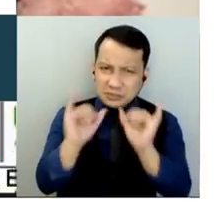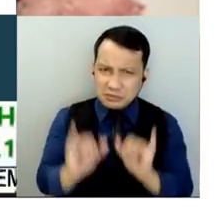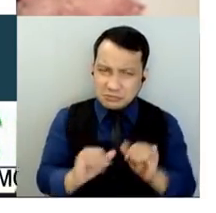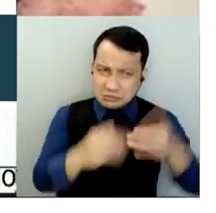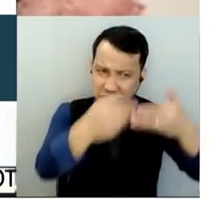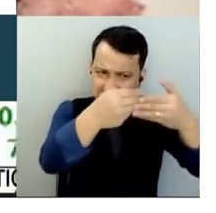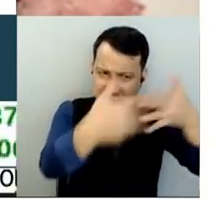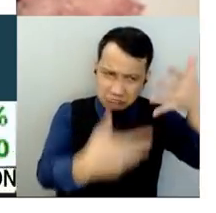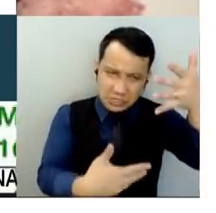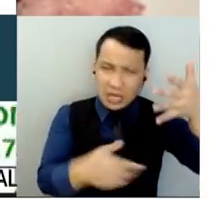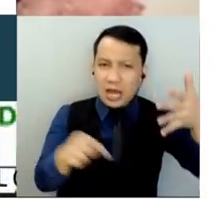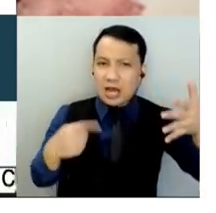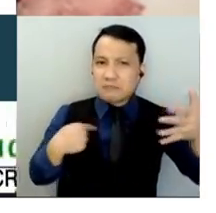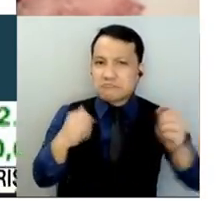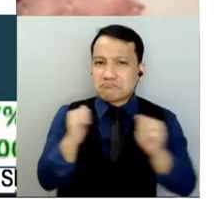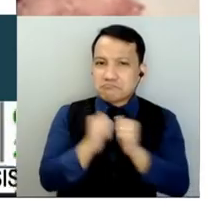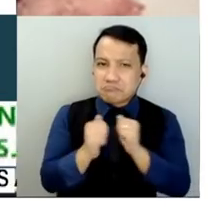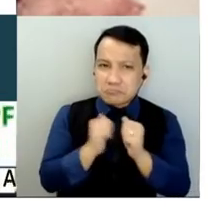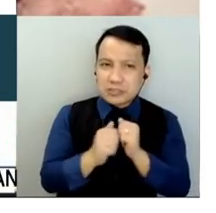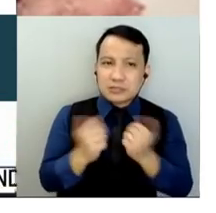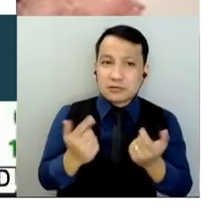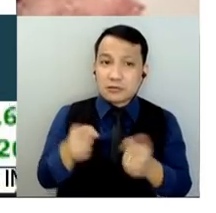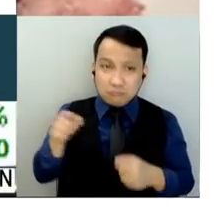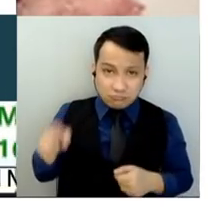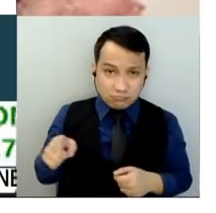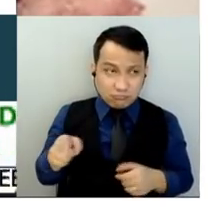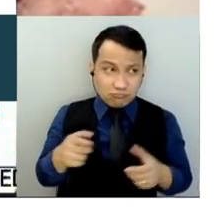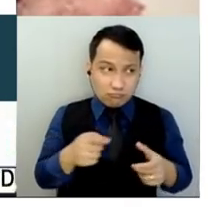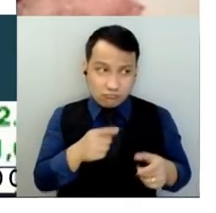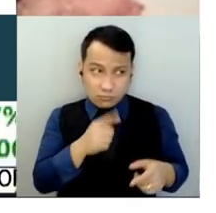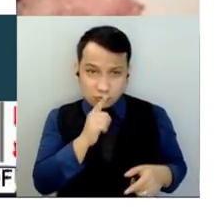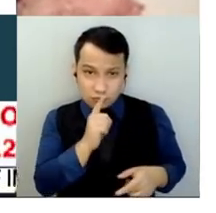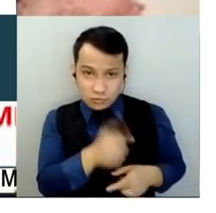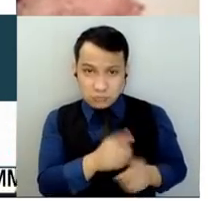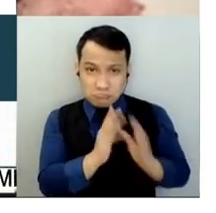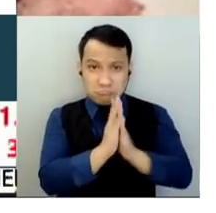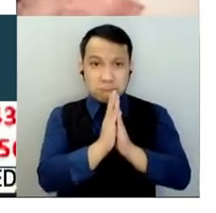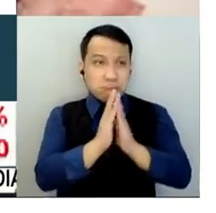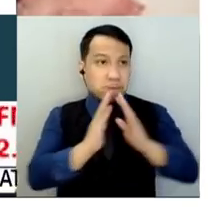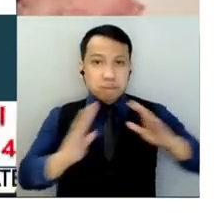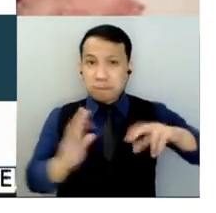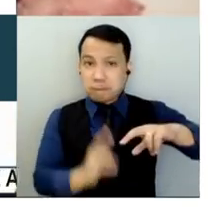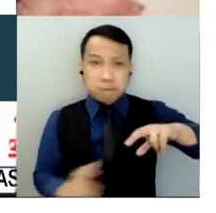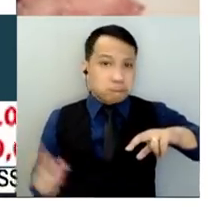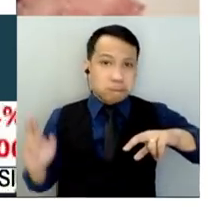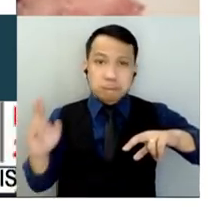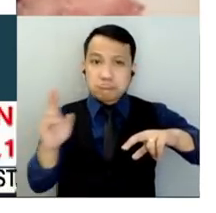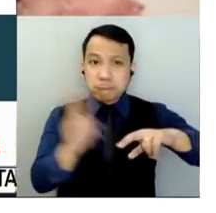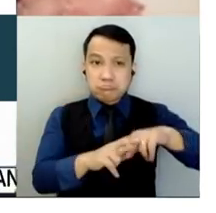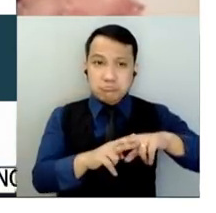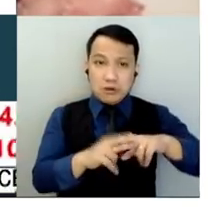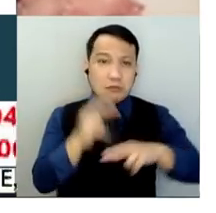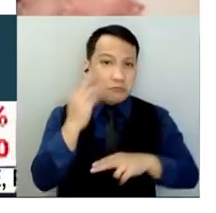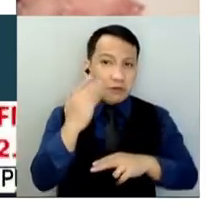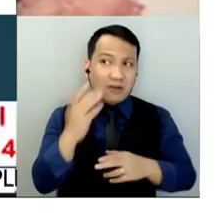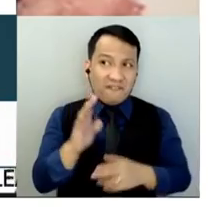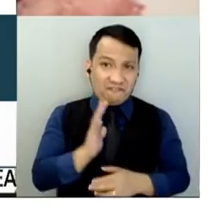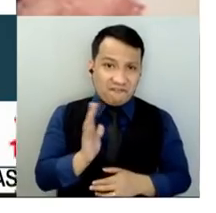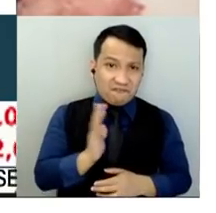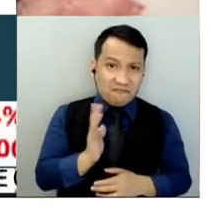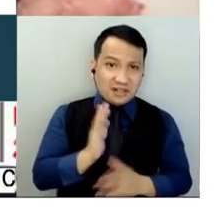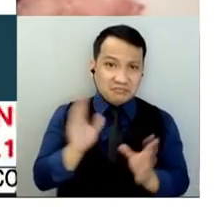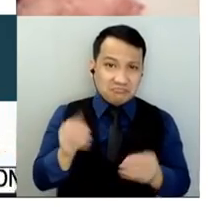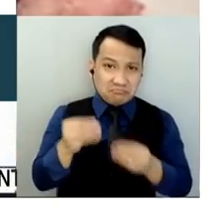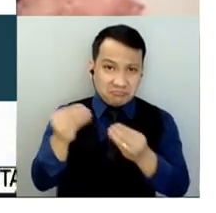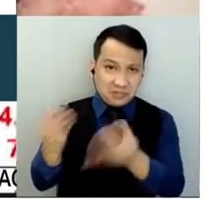say, do they deserve a super big increase considering that I think at this point